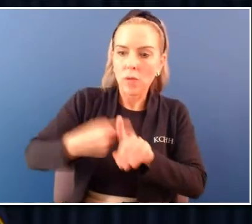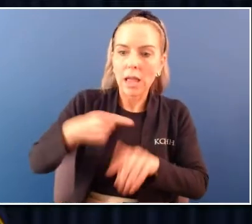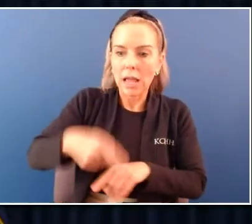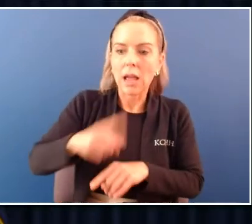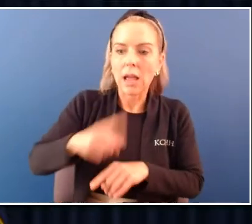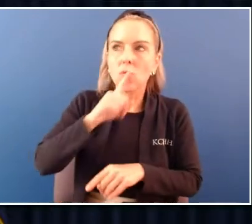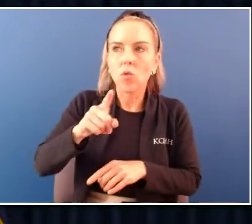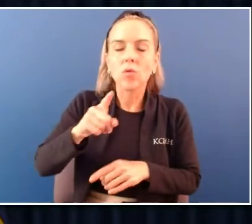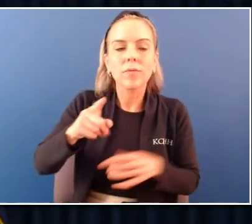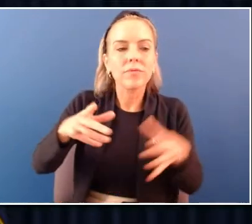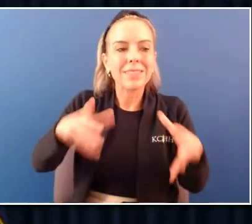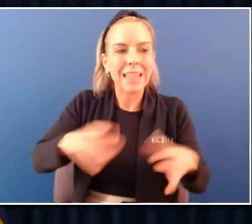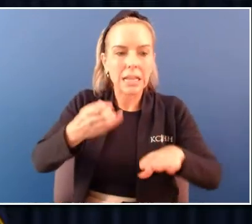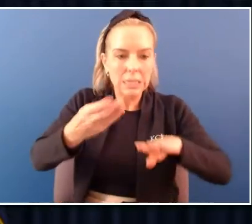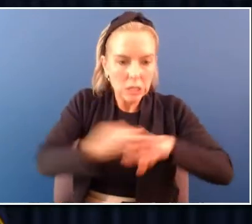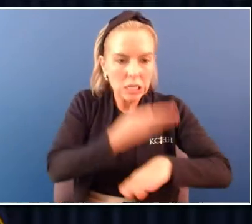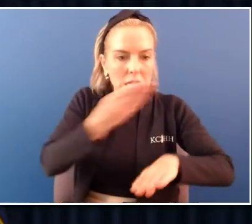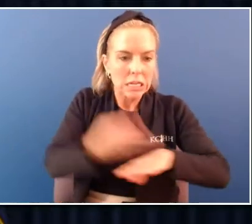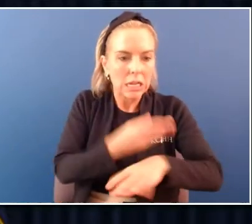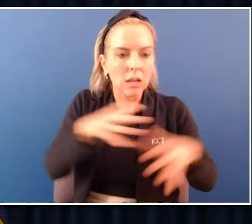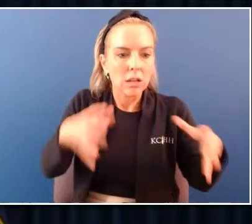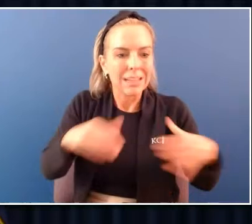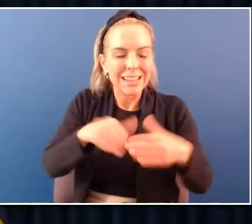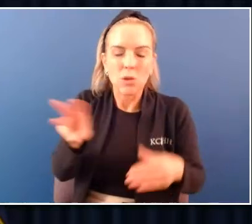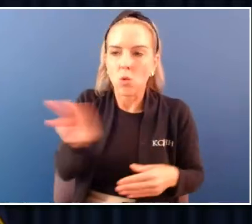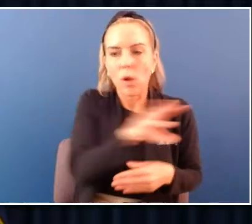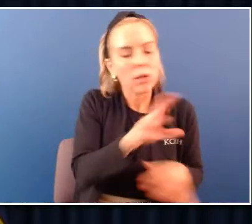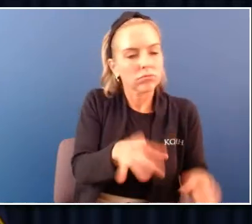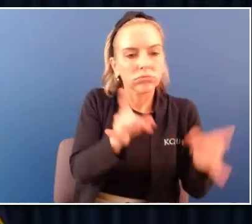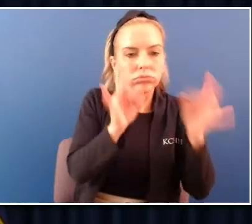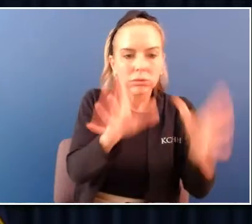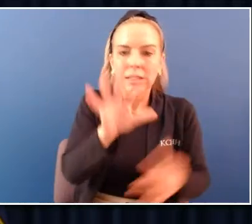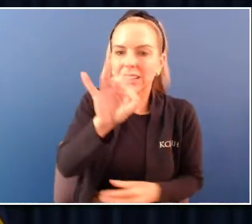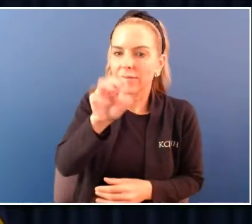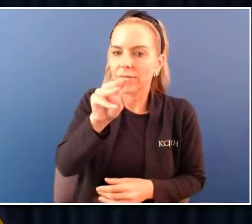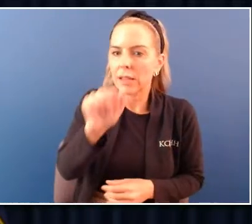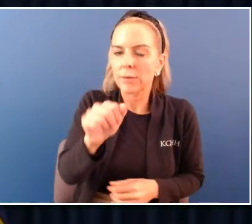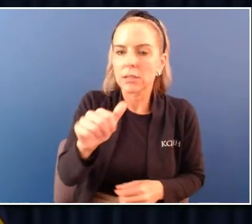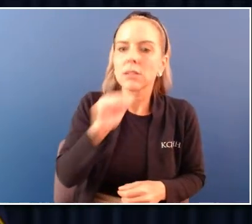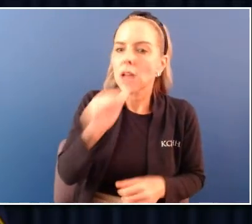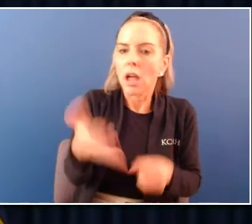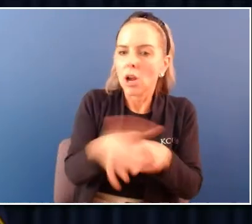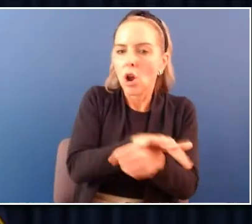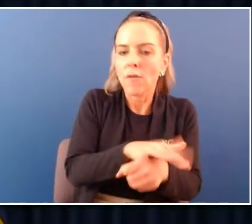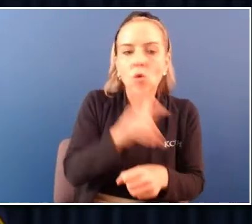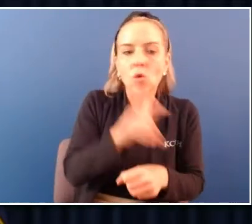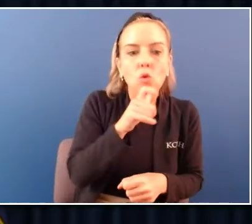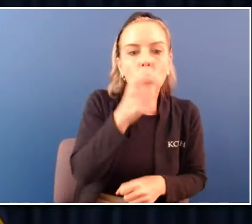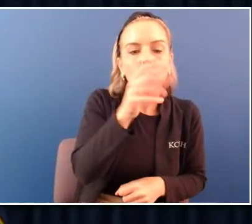the rebuilding, especially in the West, because FEMA doesn't cover rentals. And so now